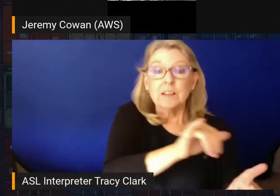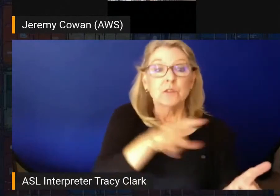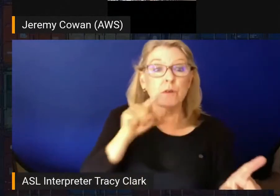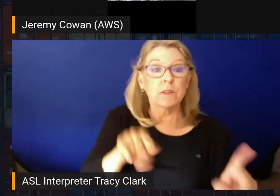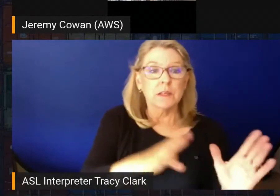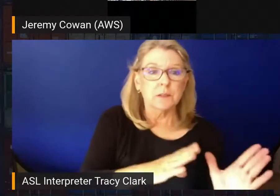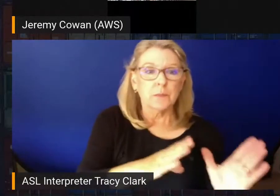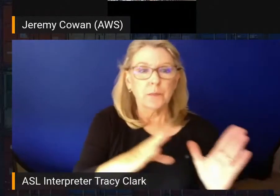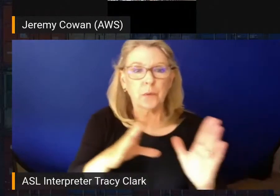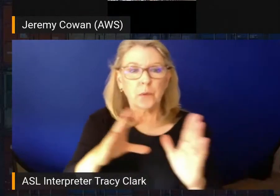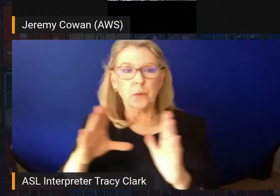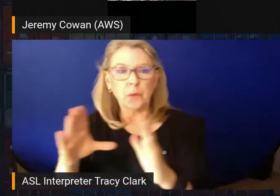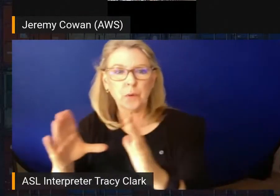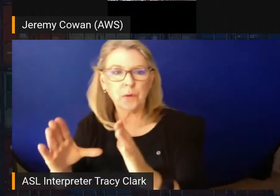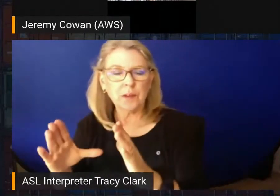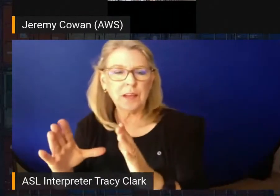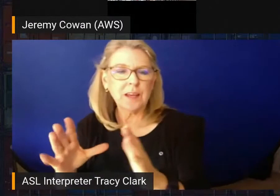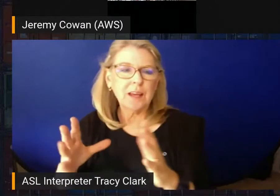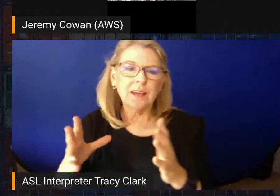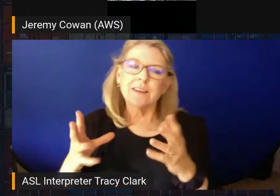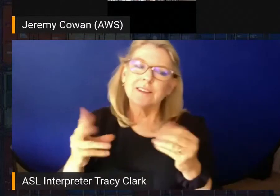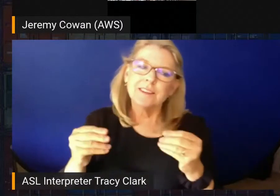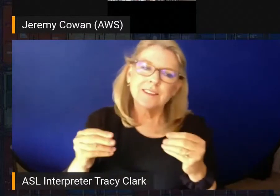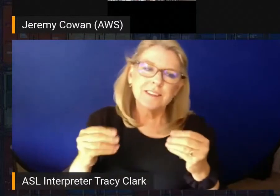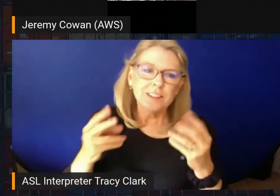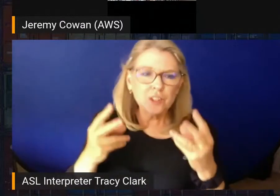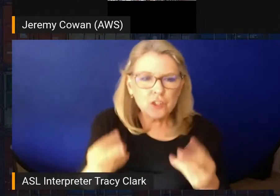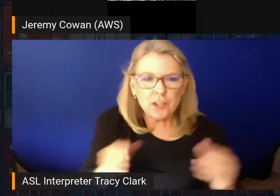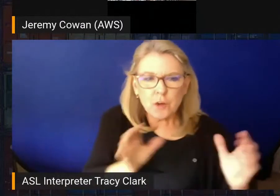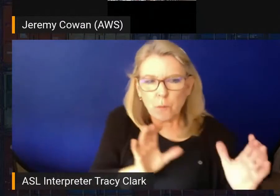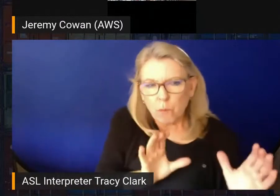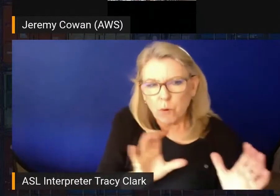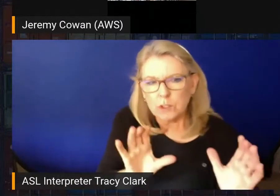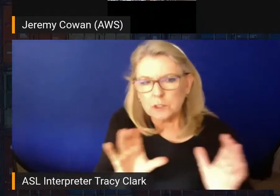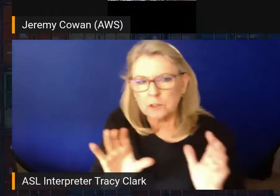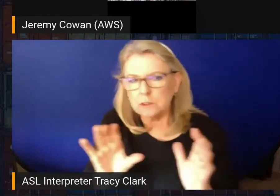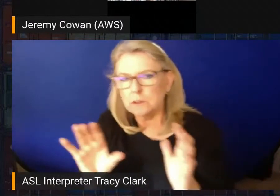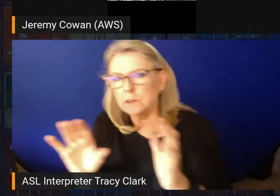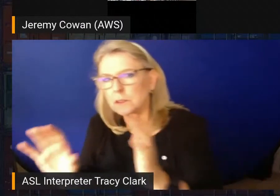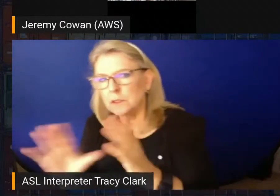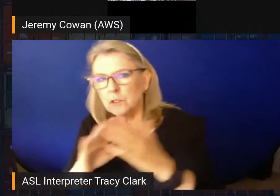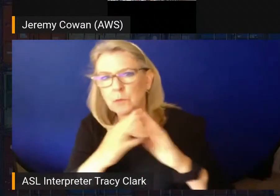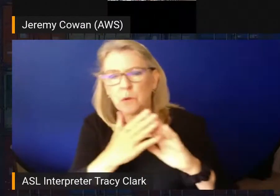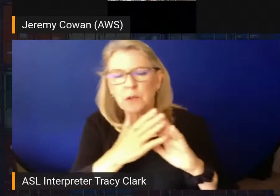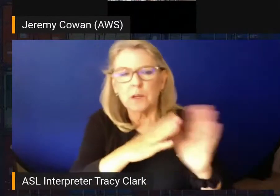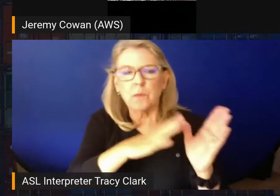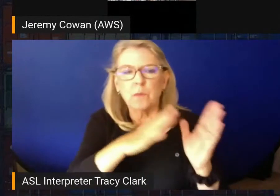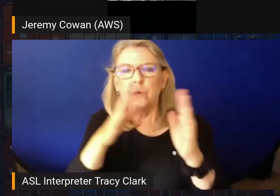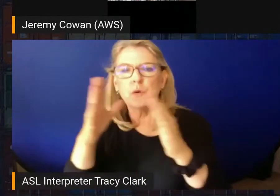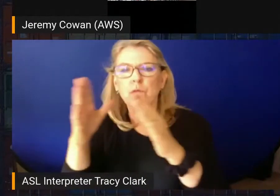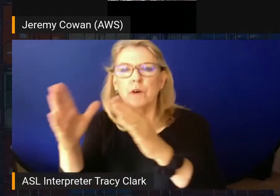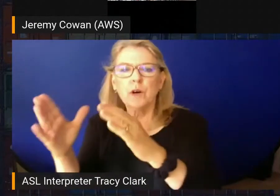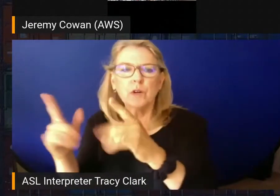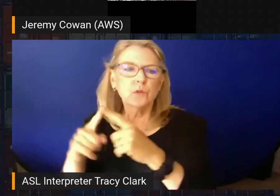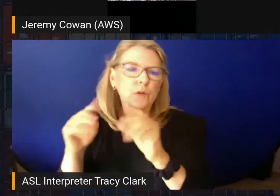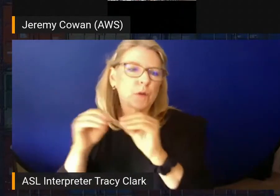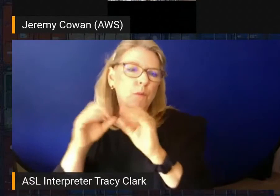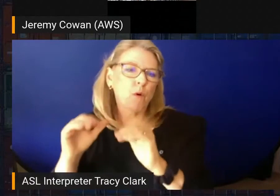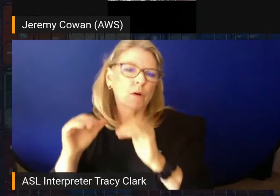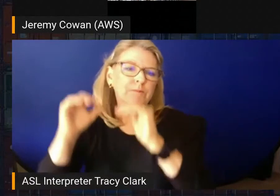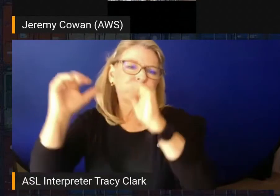a gentle push to the community to go and use one of these more accomplished platforms